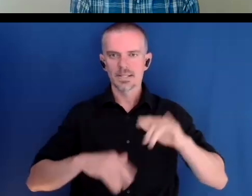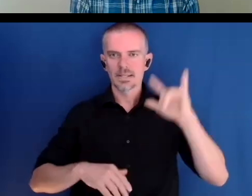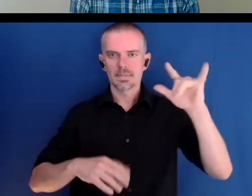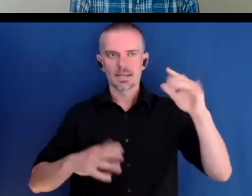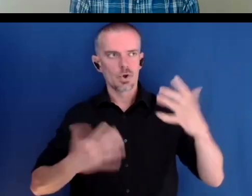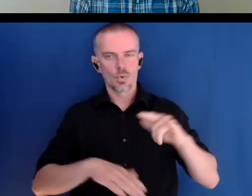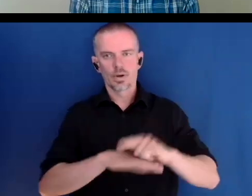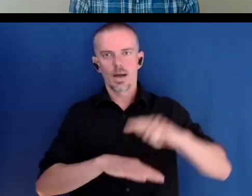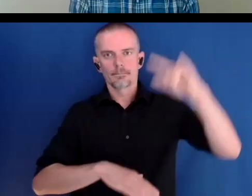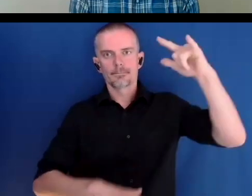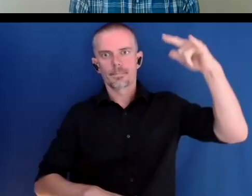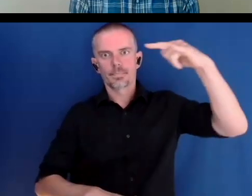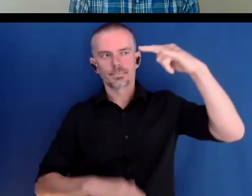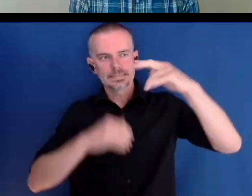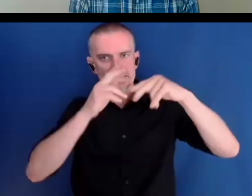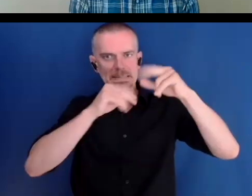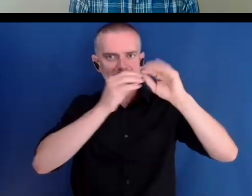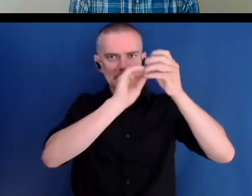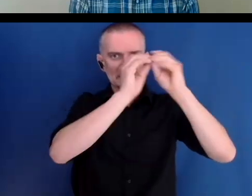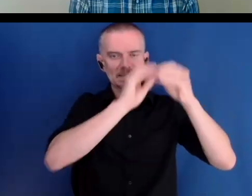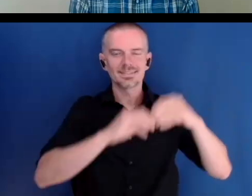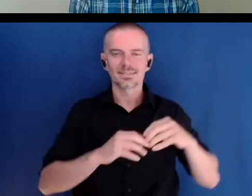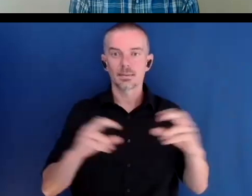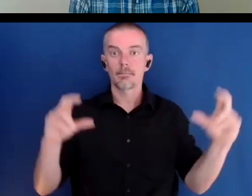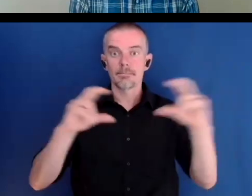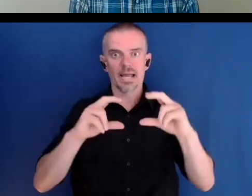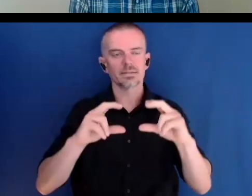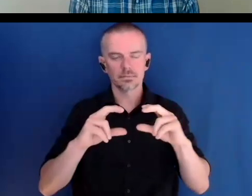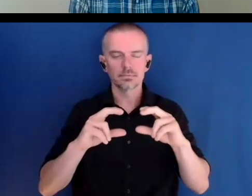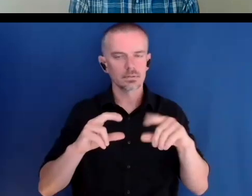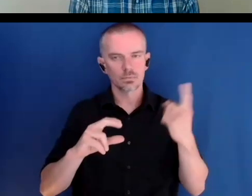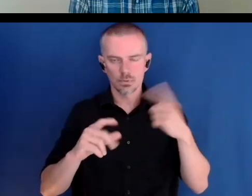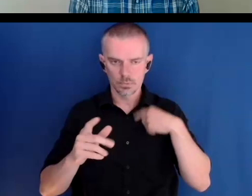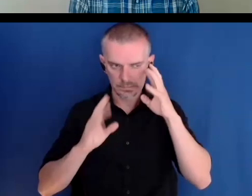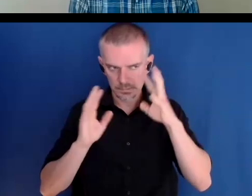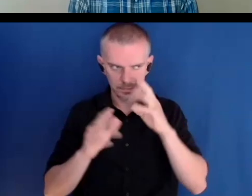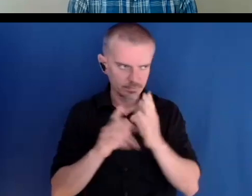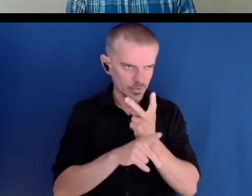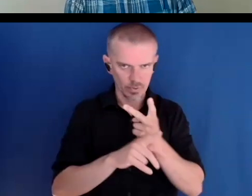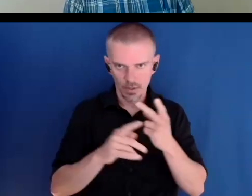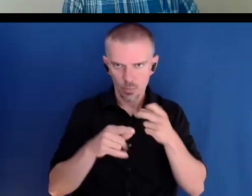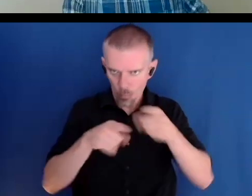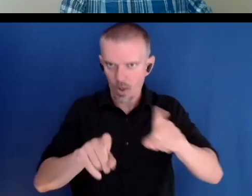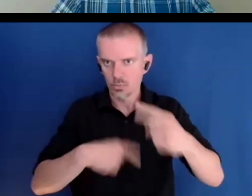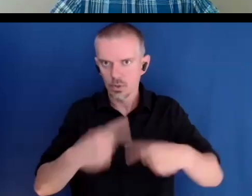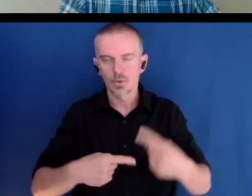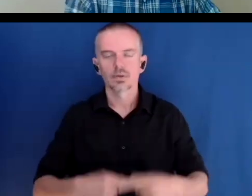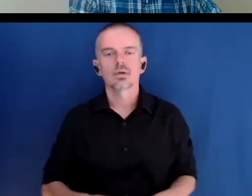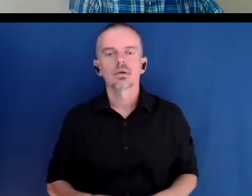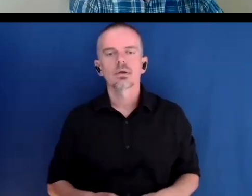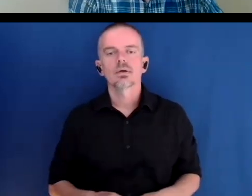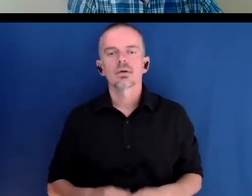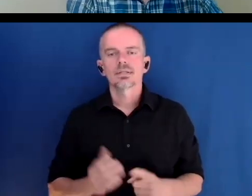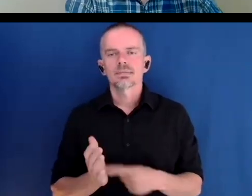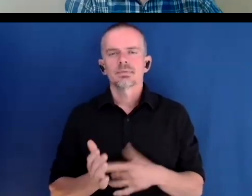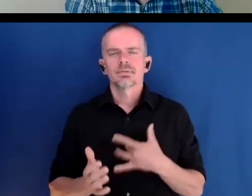flying, and match is a piece of that. And at times it feels like there's some kind of mental